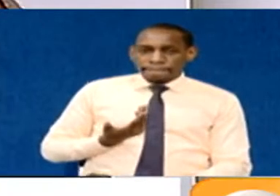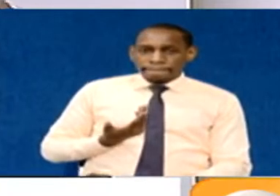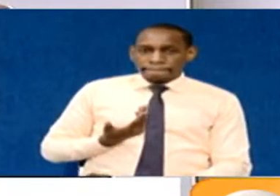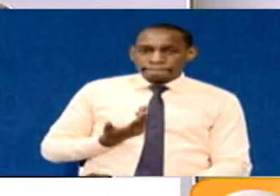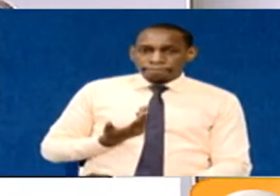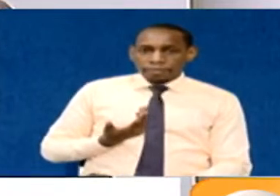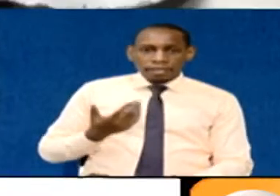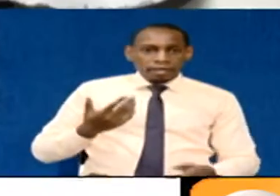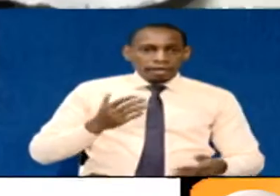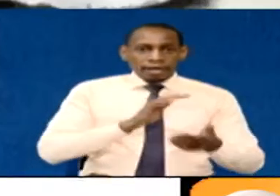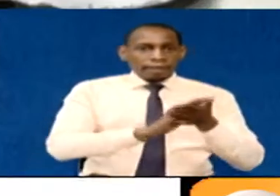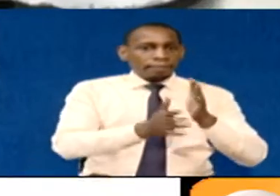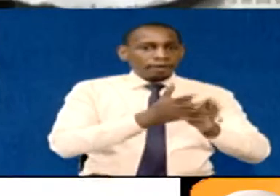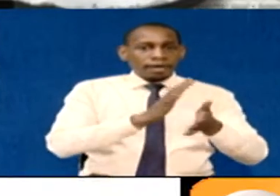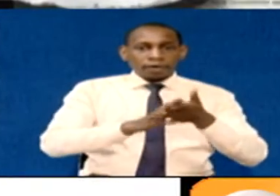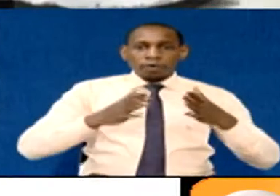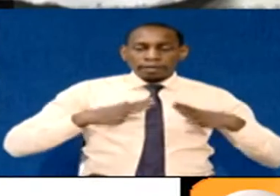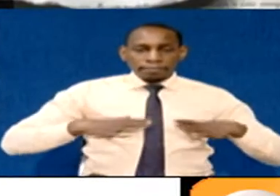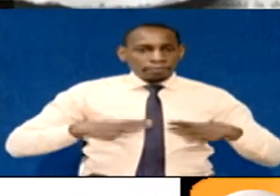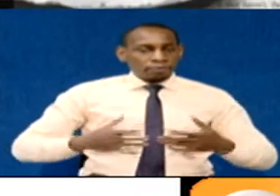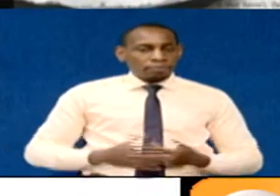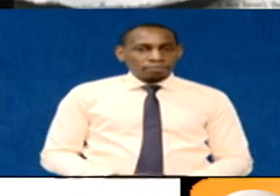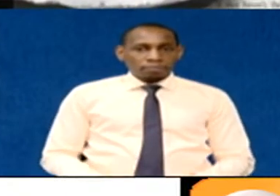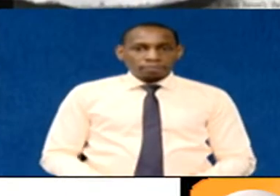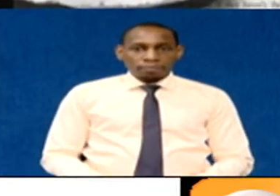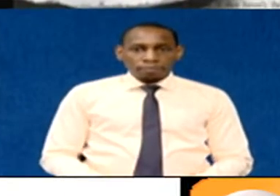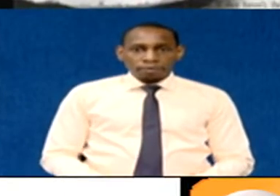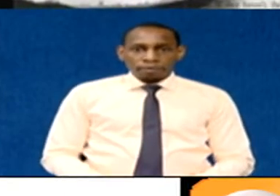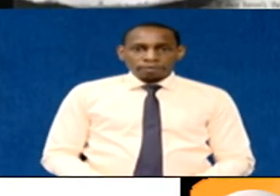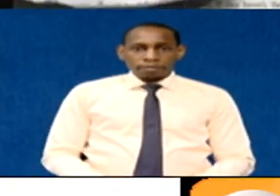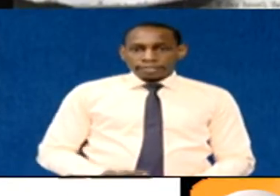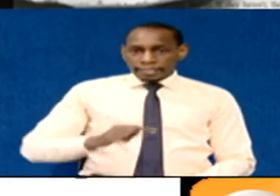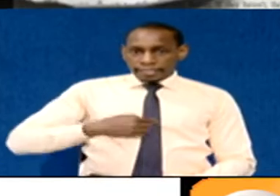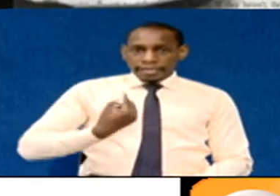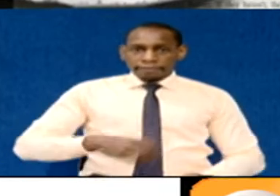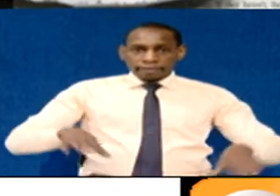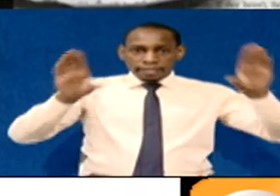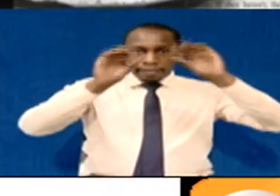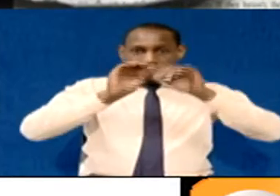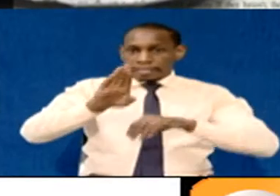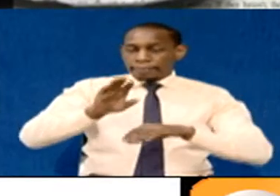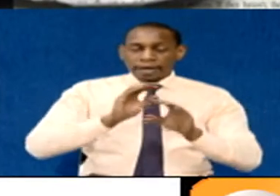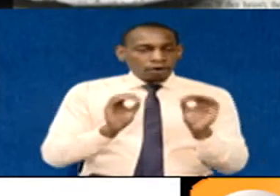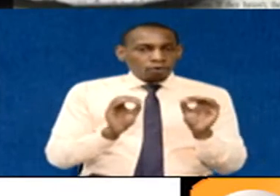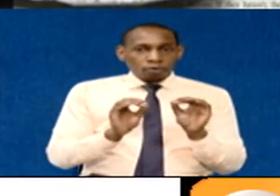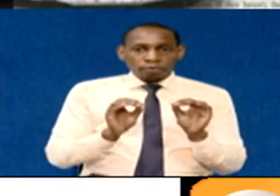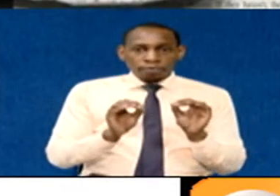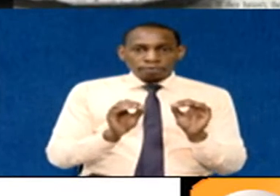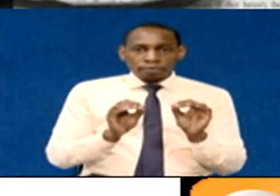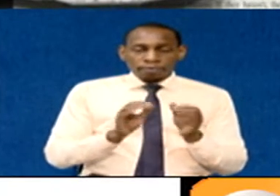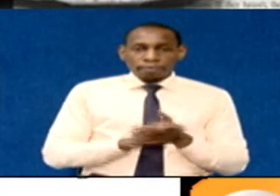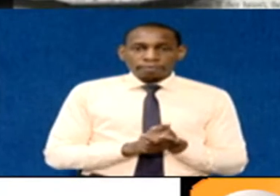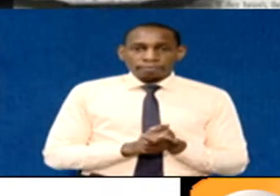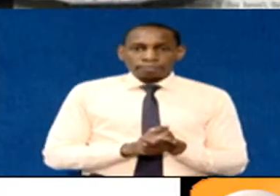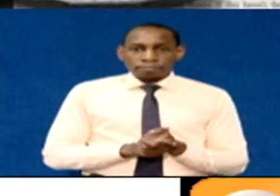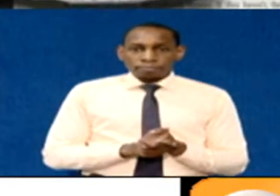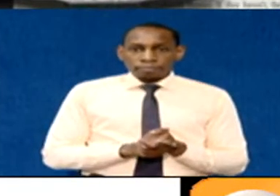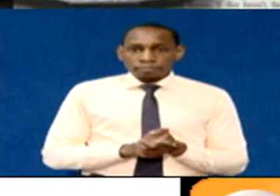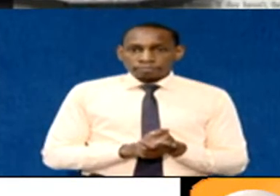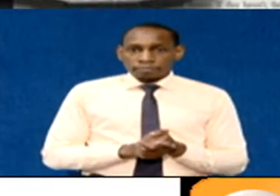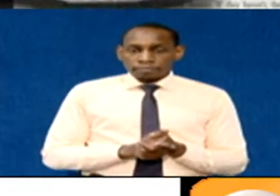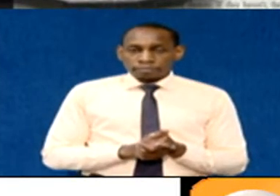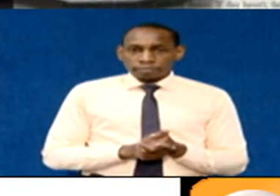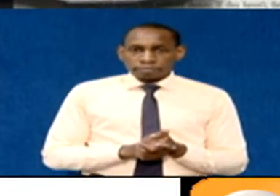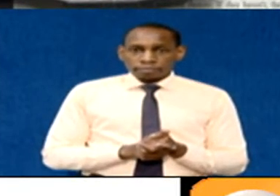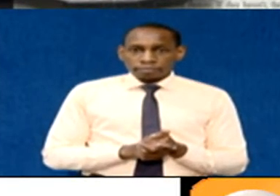no people there, in my view. Mm. Like, I am the president, you are not. So I act this way. And